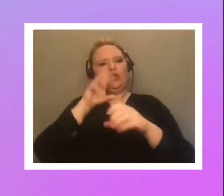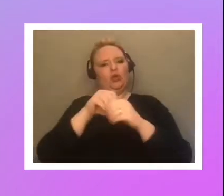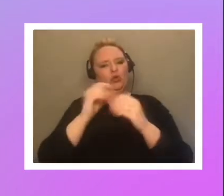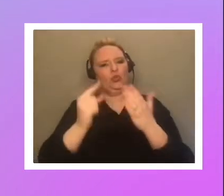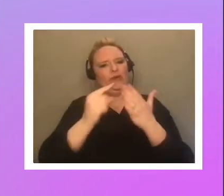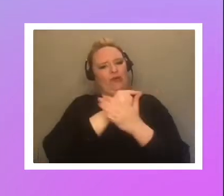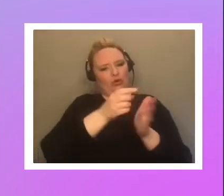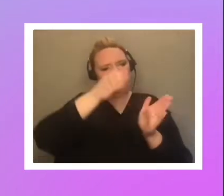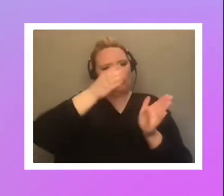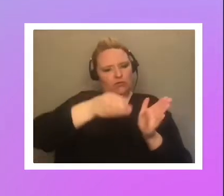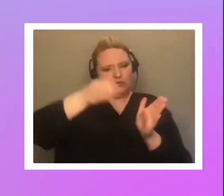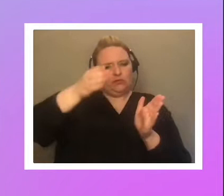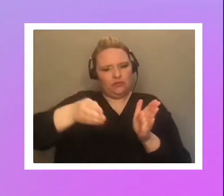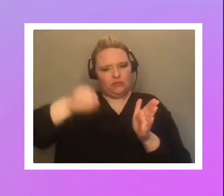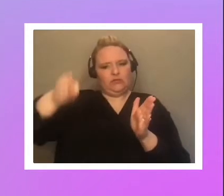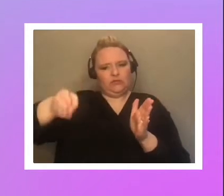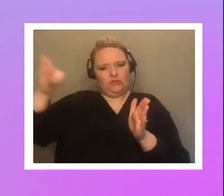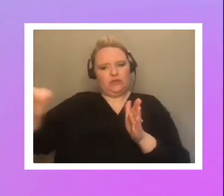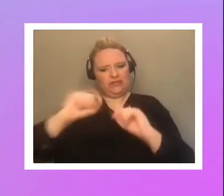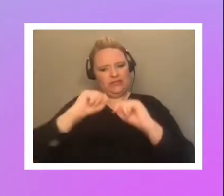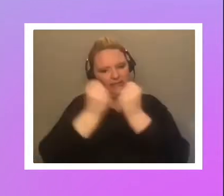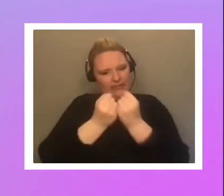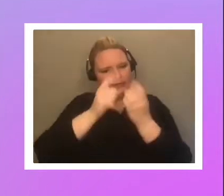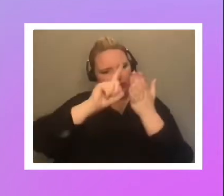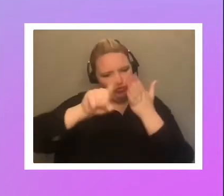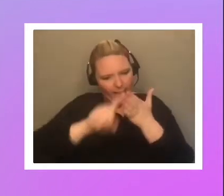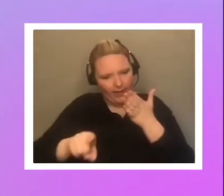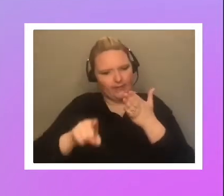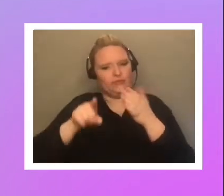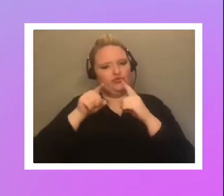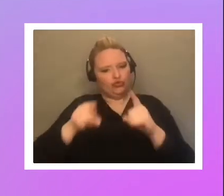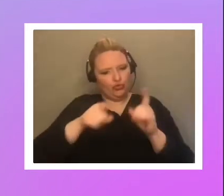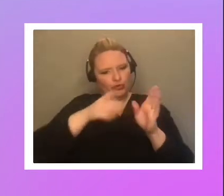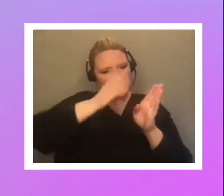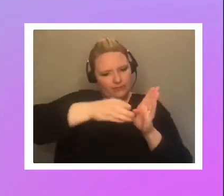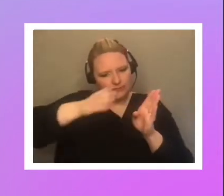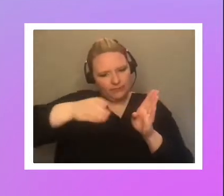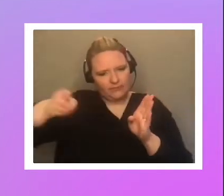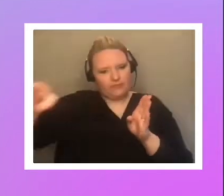there for each team member and in their role.